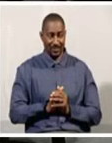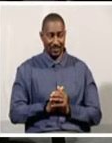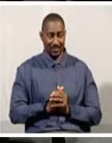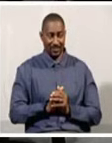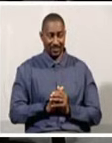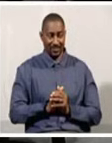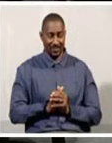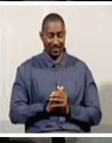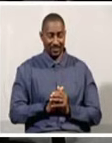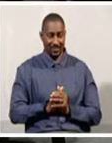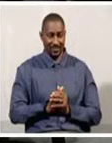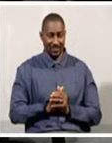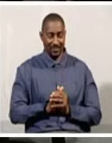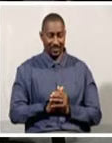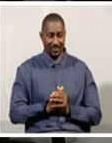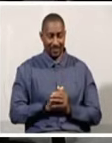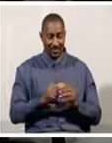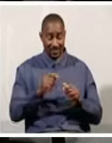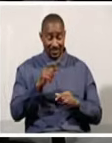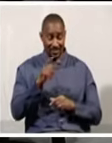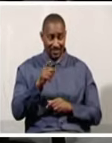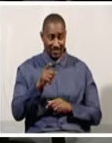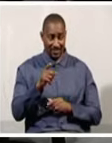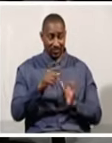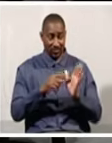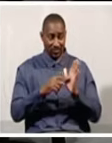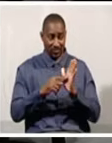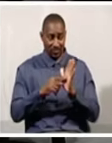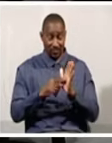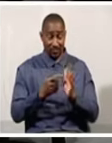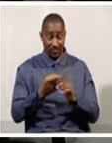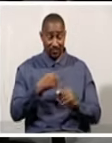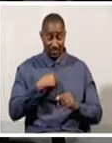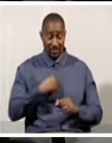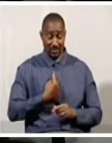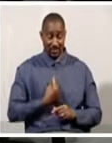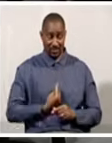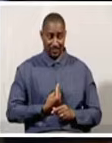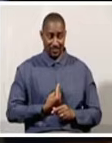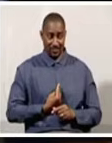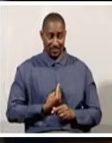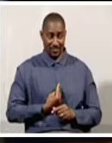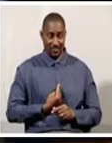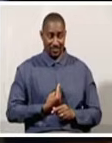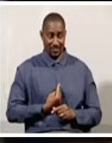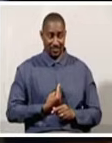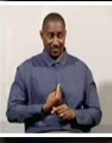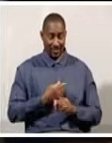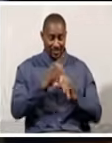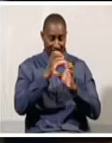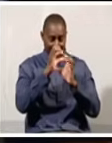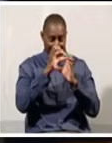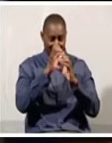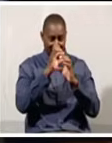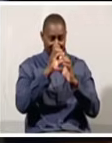the program ever censored also. So that really is, from a personal point of view, is my view of the press freedom, and